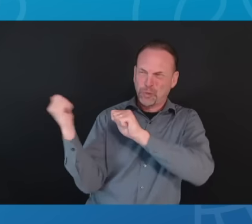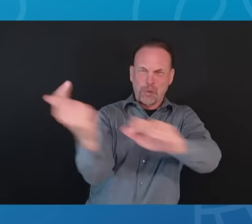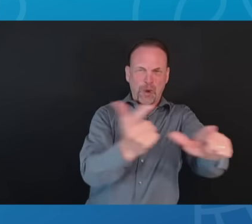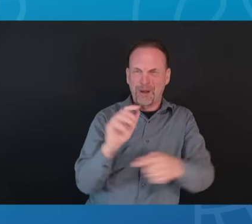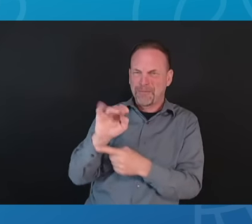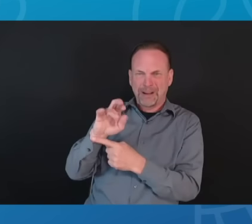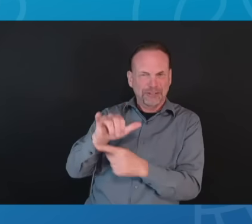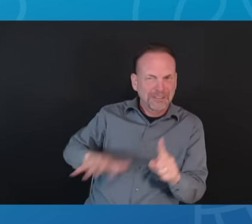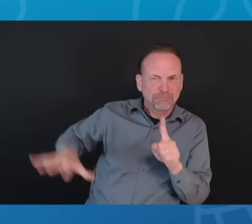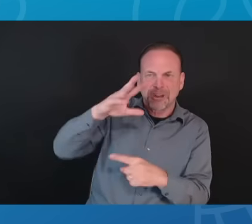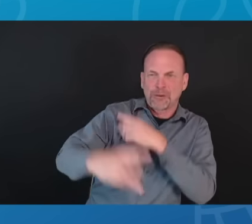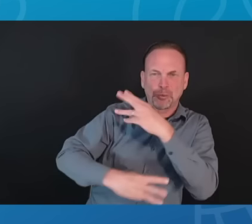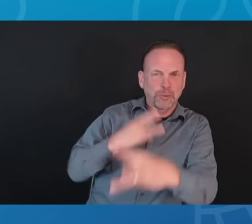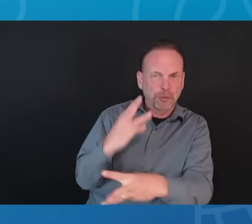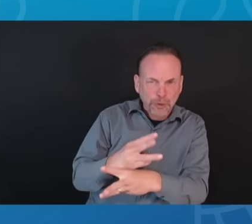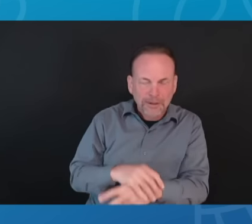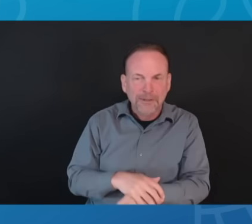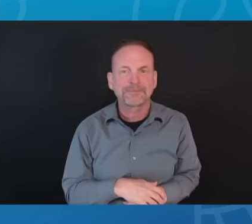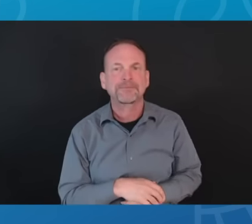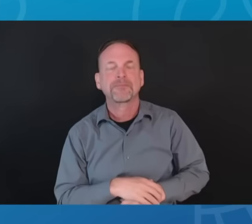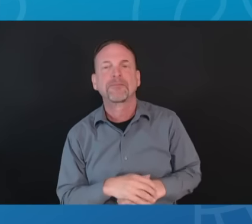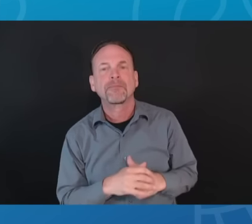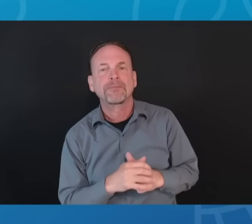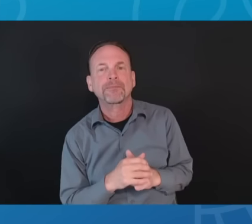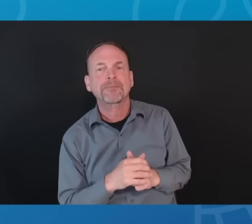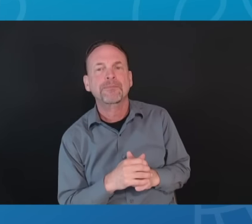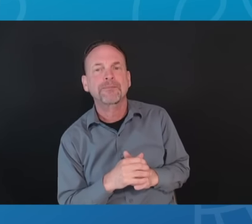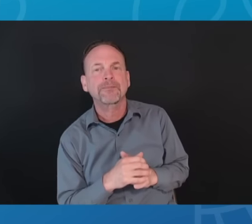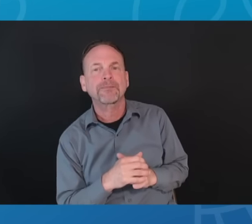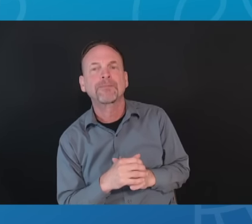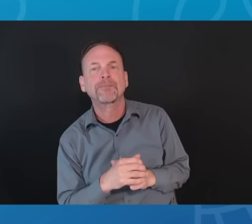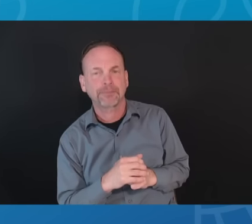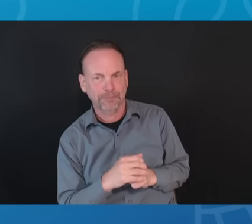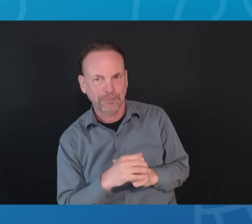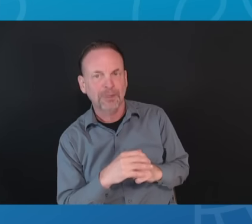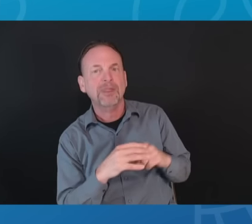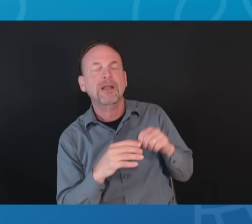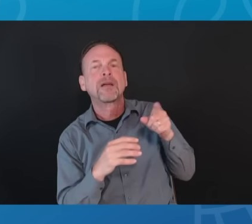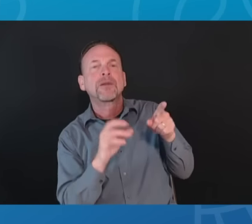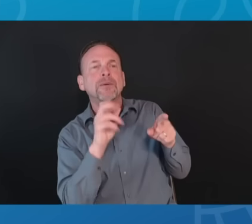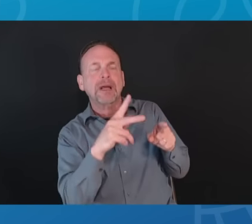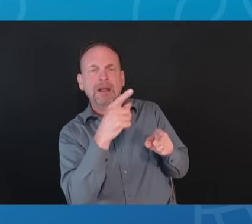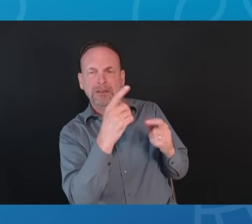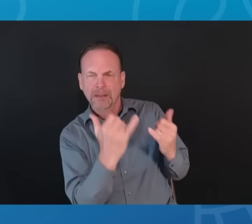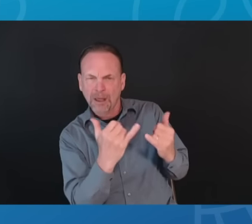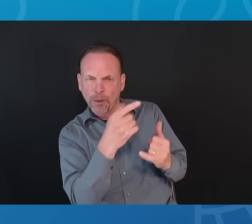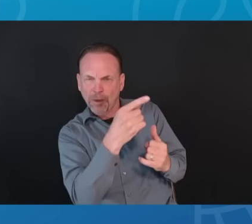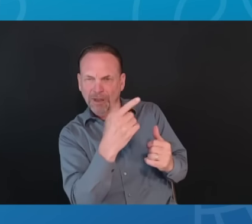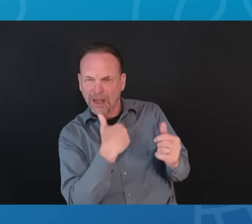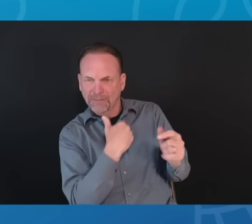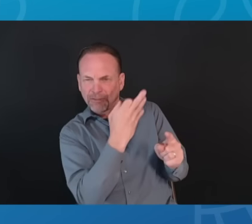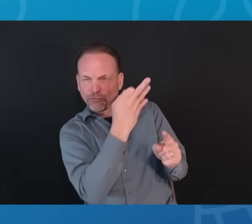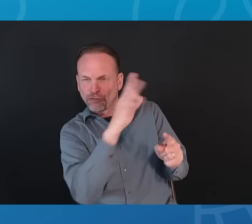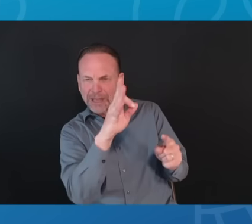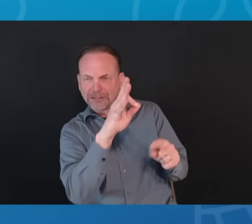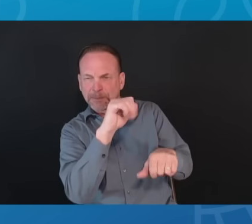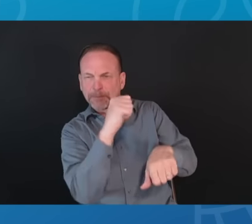from French-based human rights organization and Human Rights Watch, JMBF, regarding